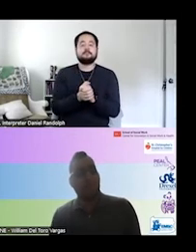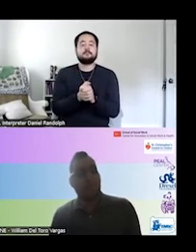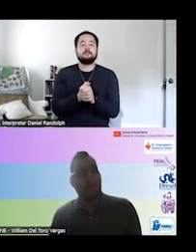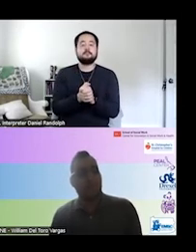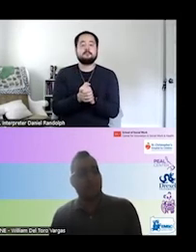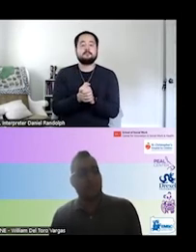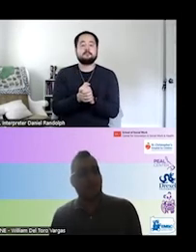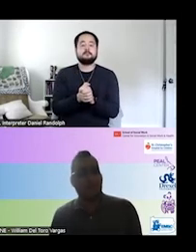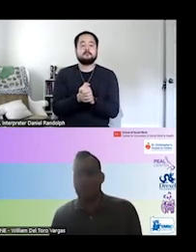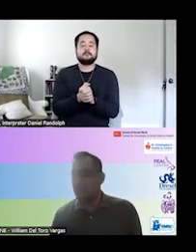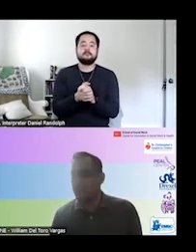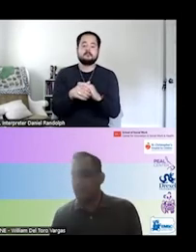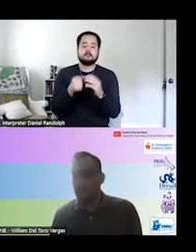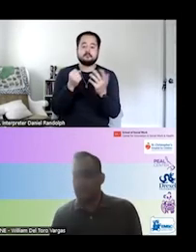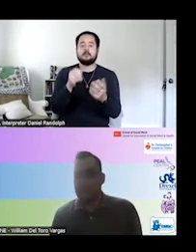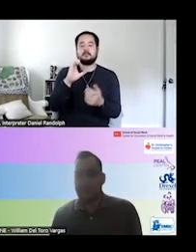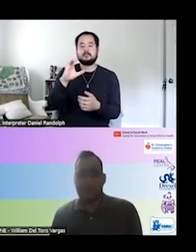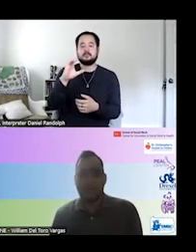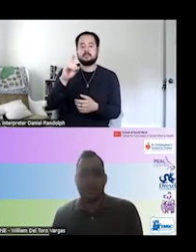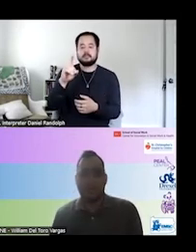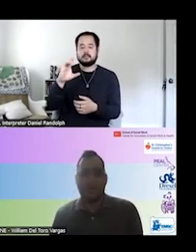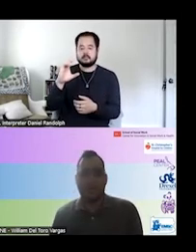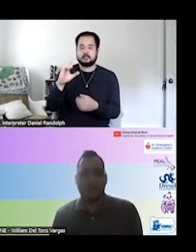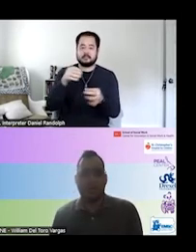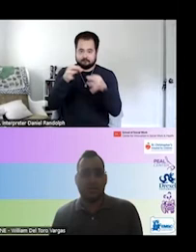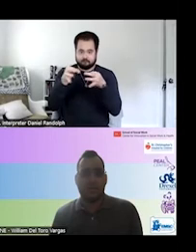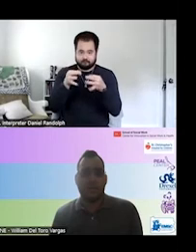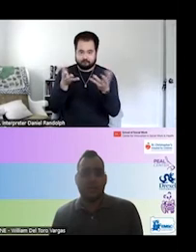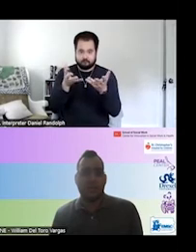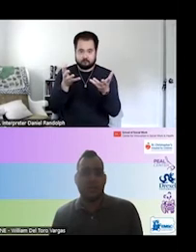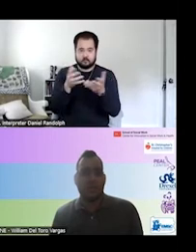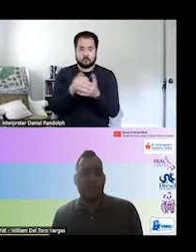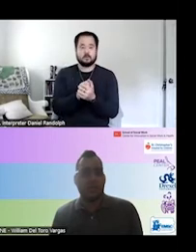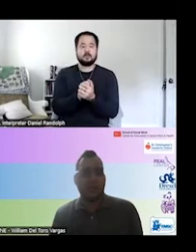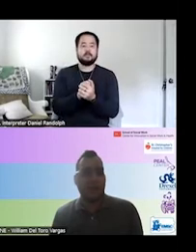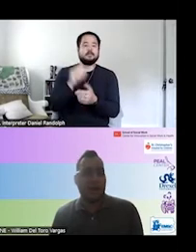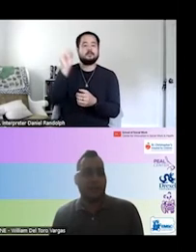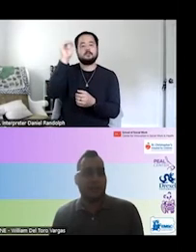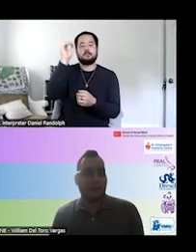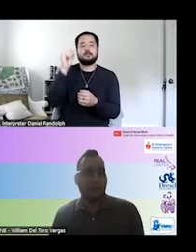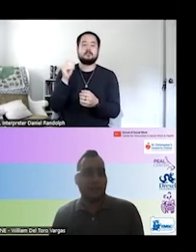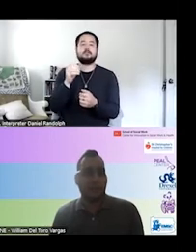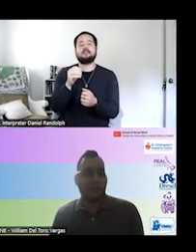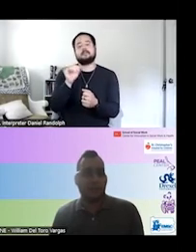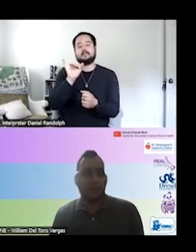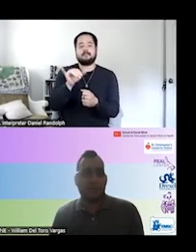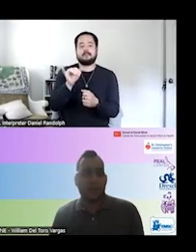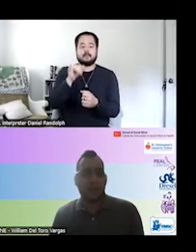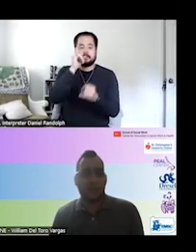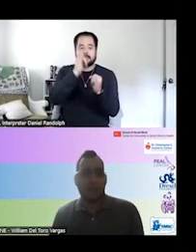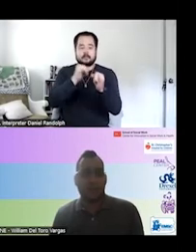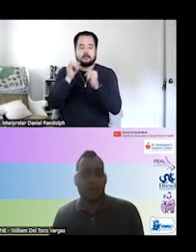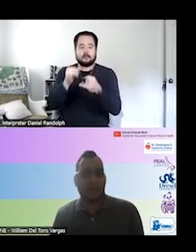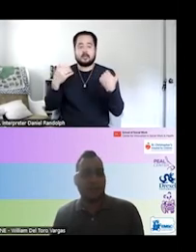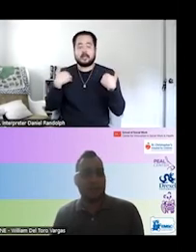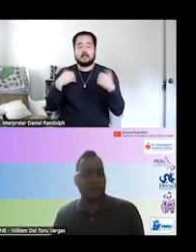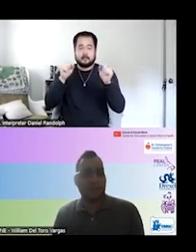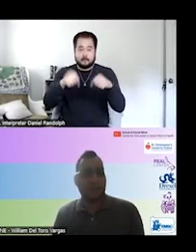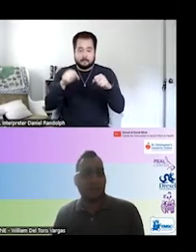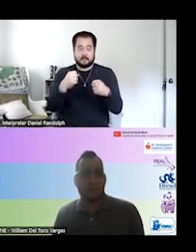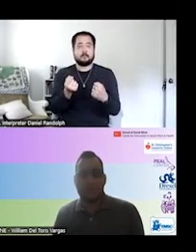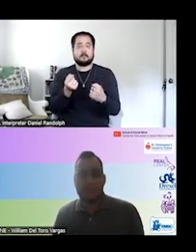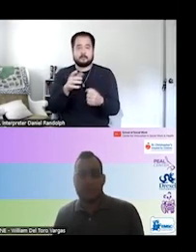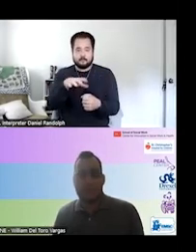So, the CDC definition is the degree to which the individual have the ability to find, understand, and